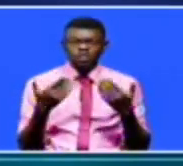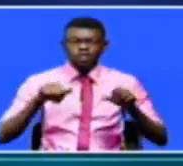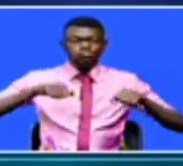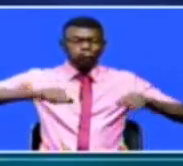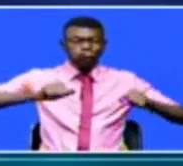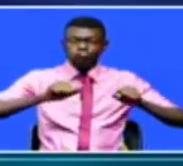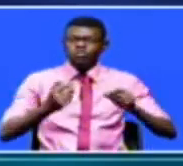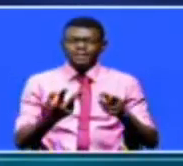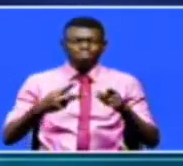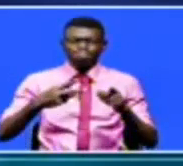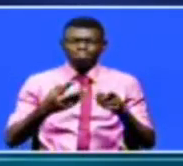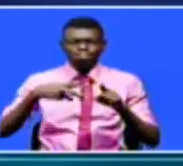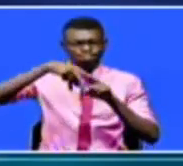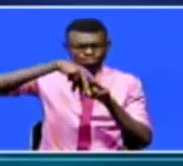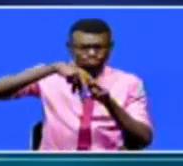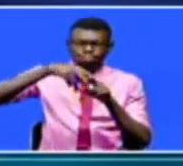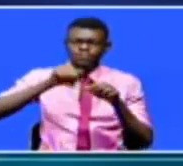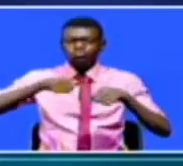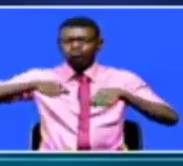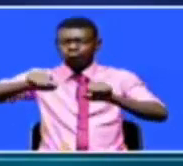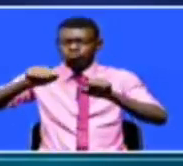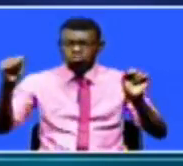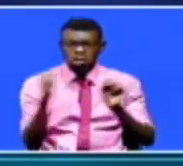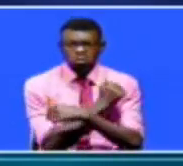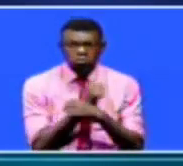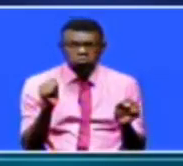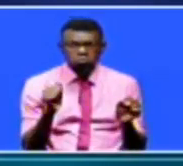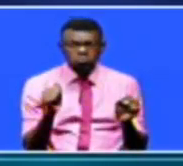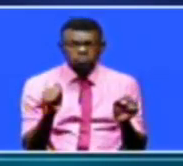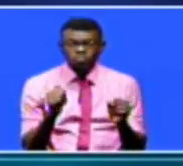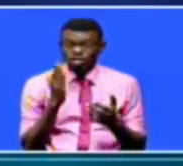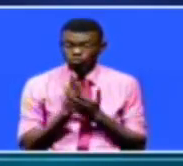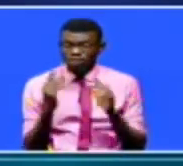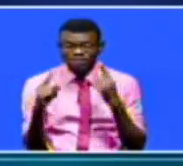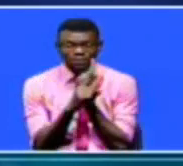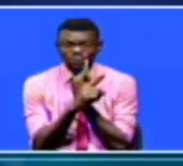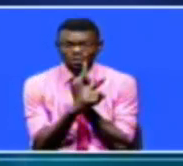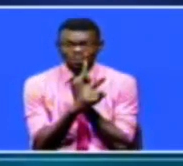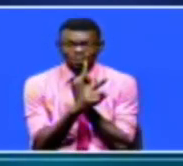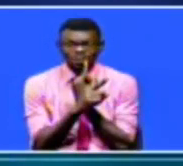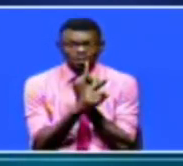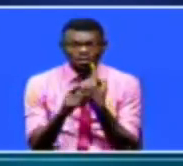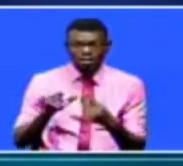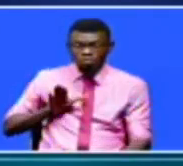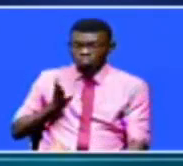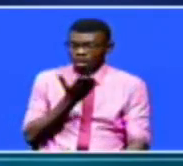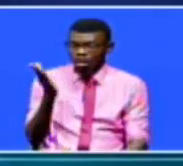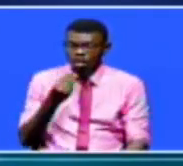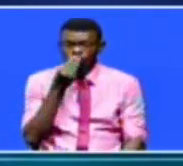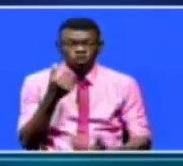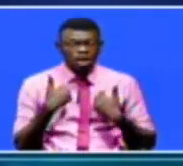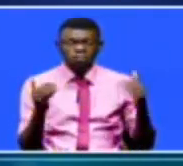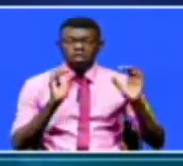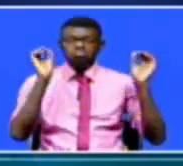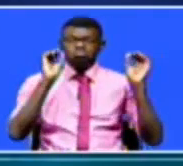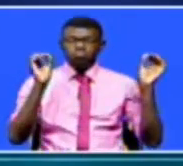motorbike to get to where they are, you know. It yes. is different here. These mothers have no food. Can